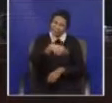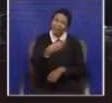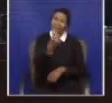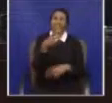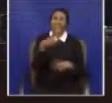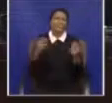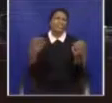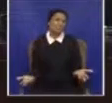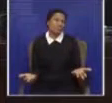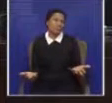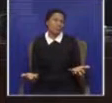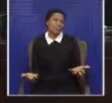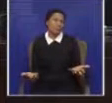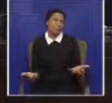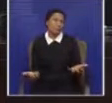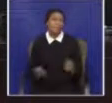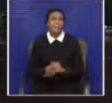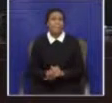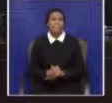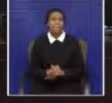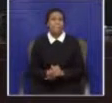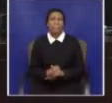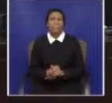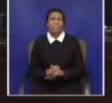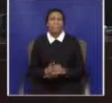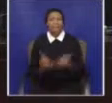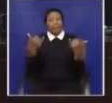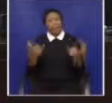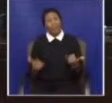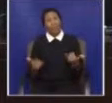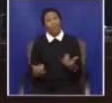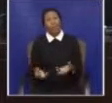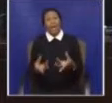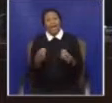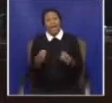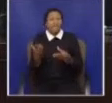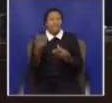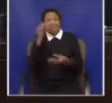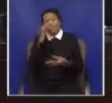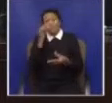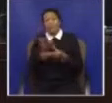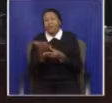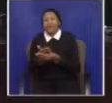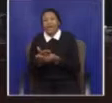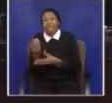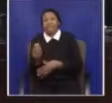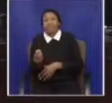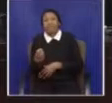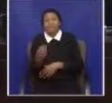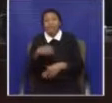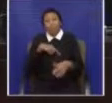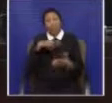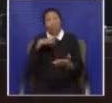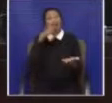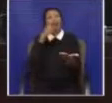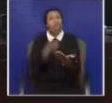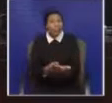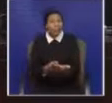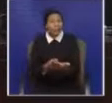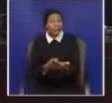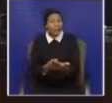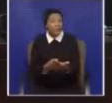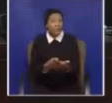disaster management regulations and who had thus incurred criminal records. Our recommendation received unanimous